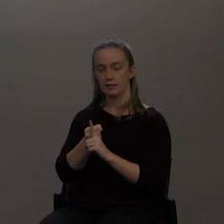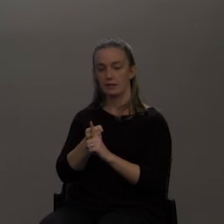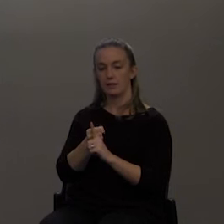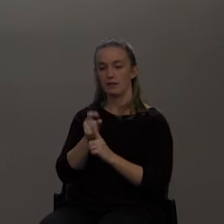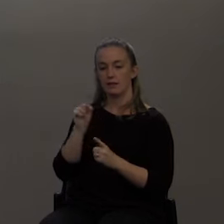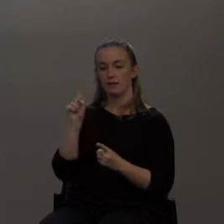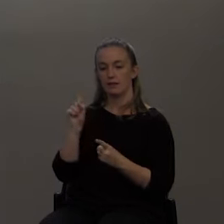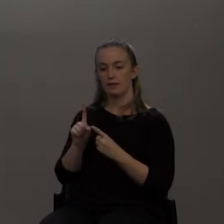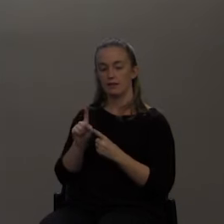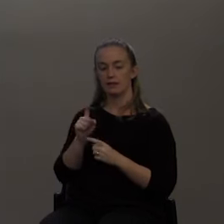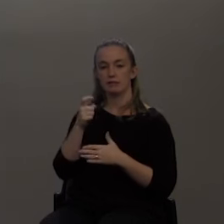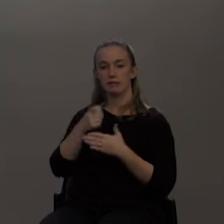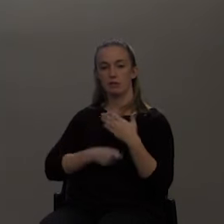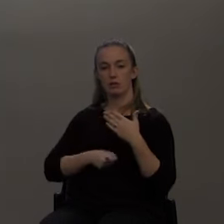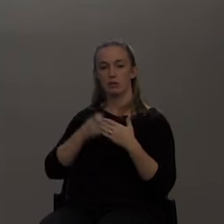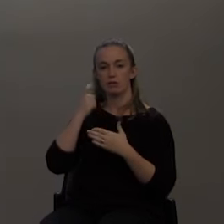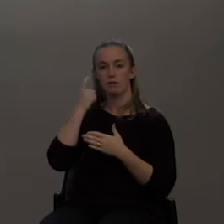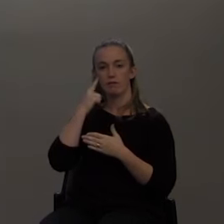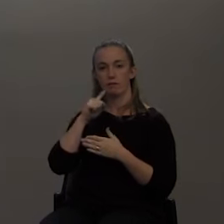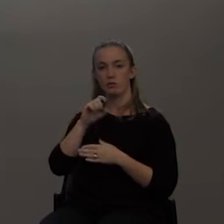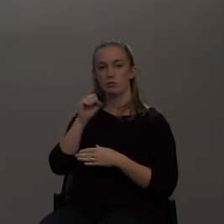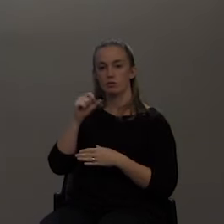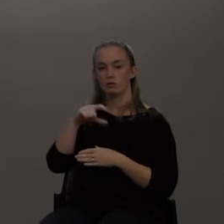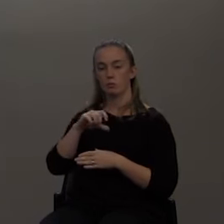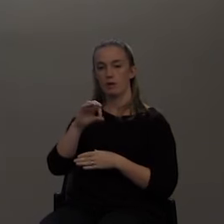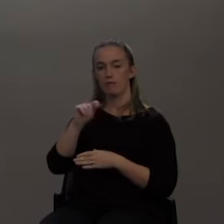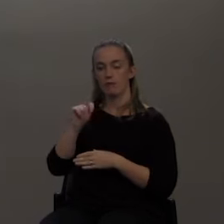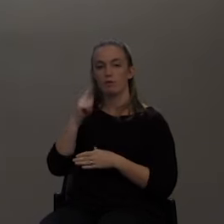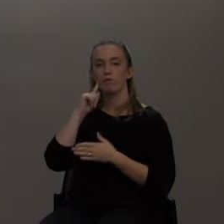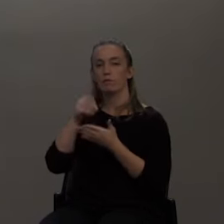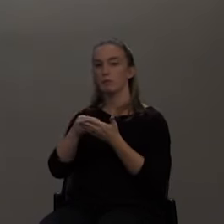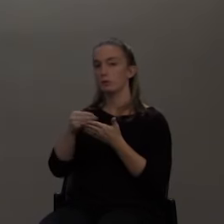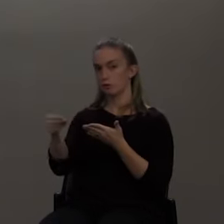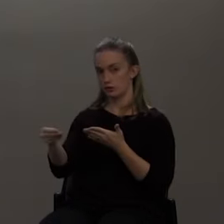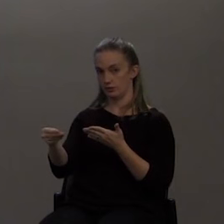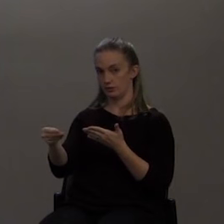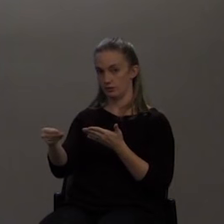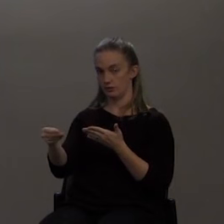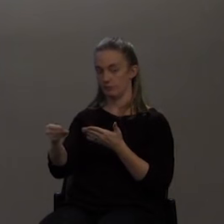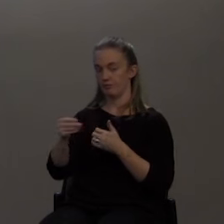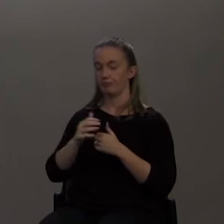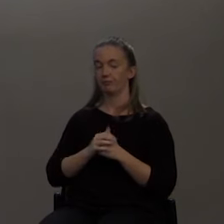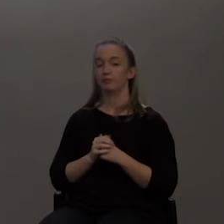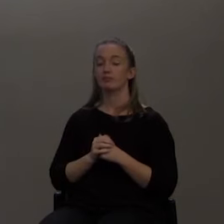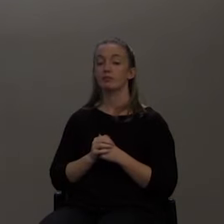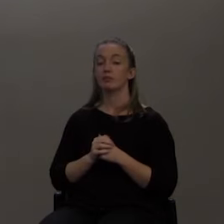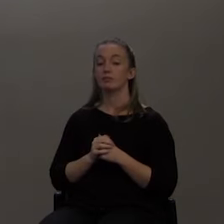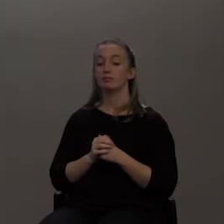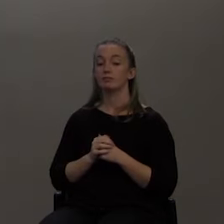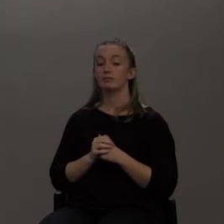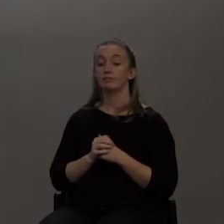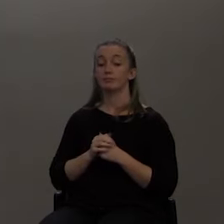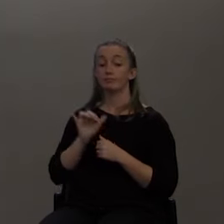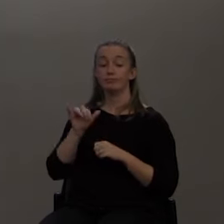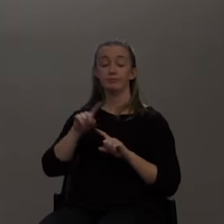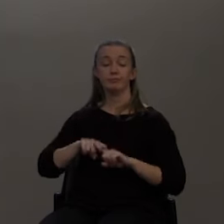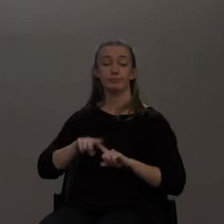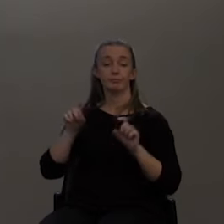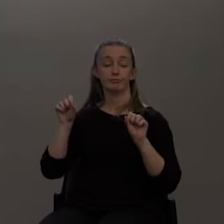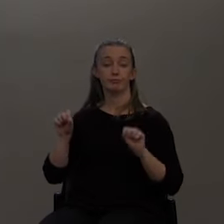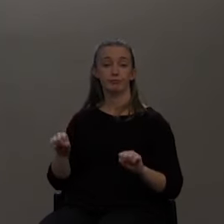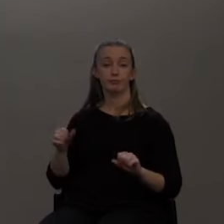the lease rate per square foot and the price per square foot. For purchasing. And so that difference can be